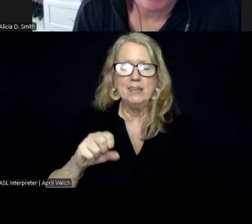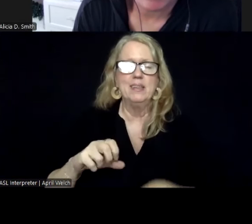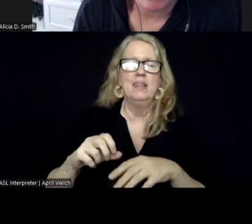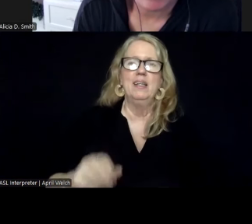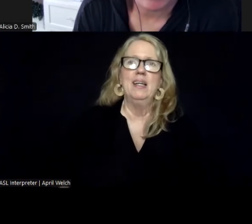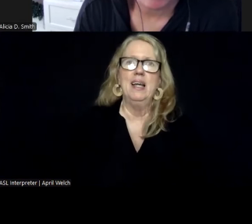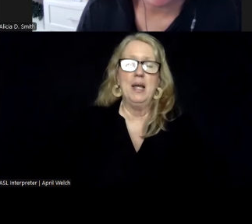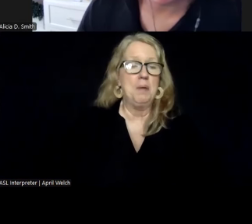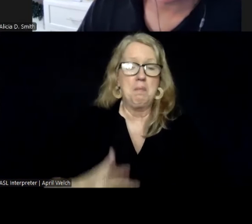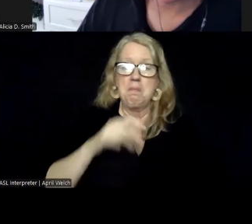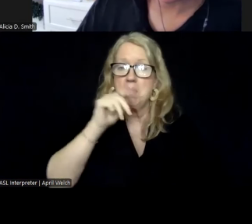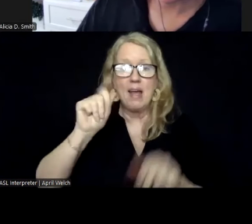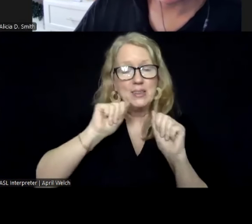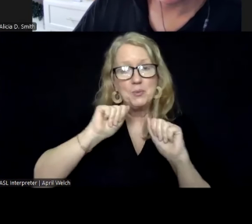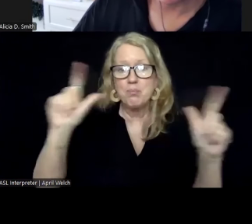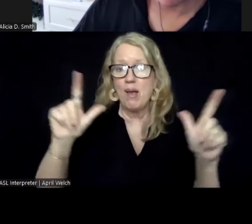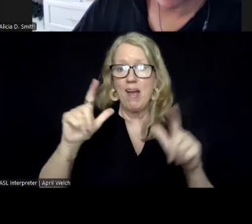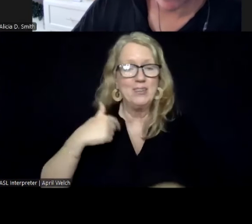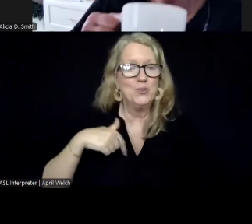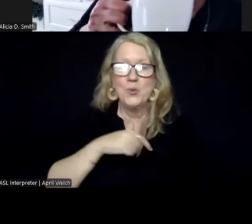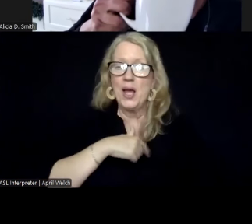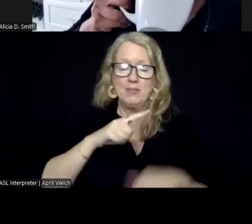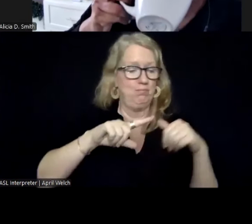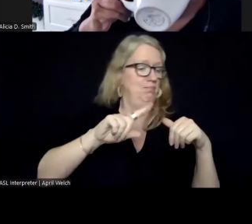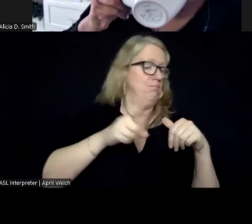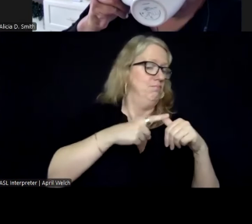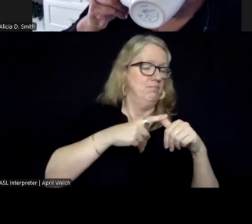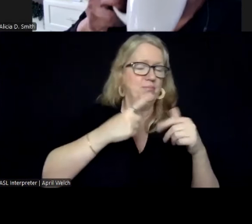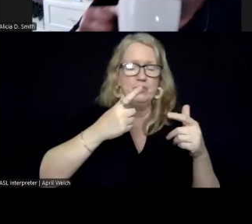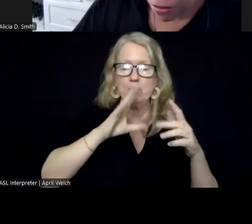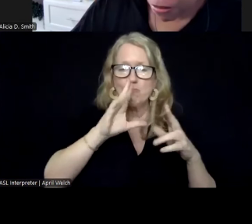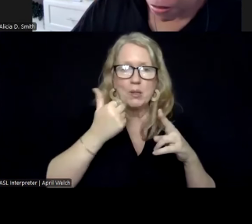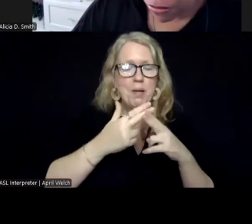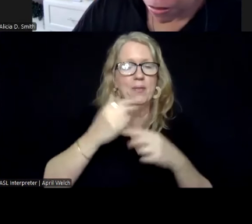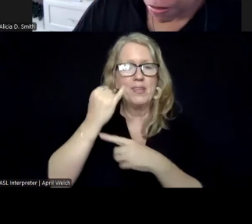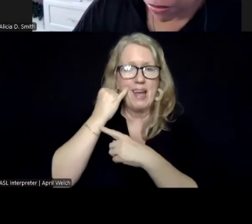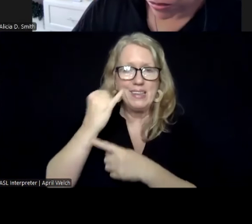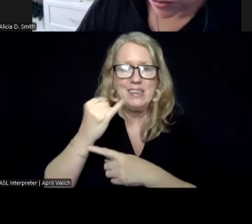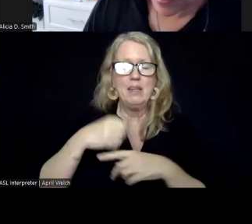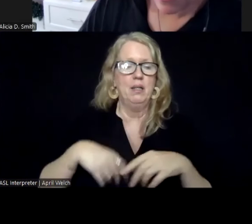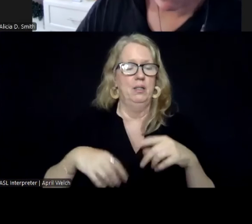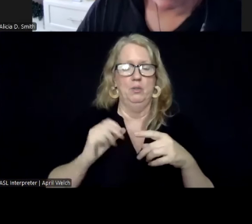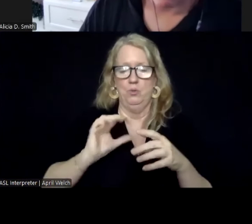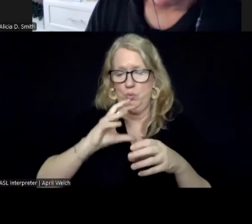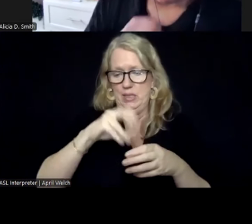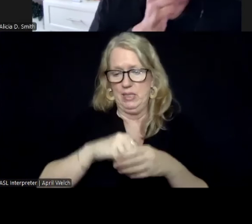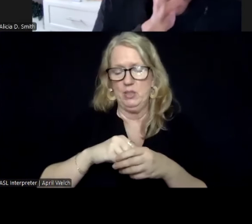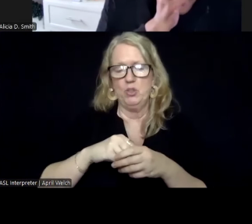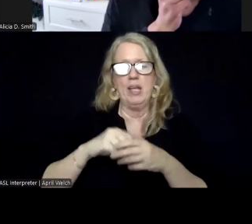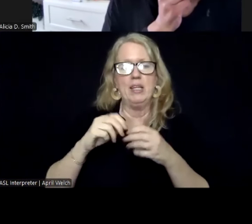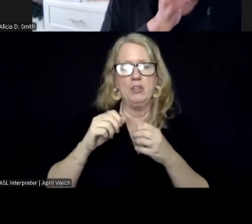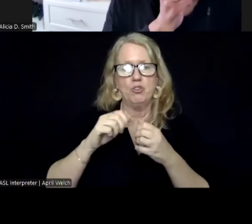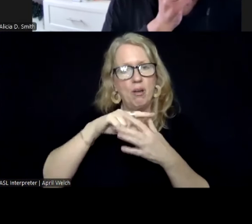was a surprise to us. They talked to us in the very beginning about the idea of it. We engaged with Pew as well in some of